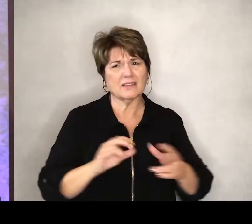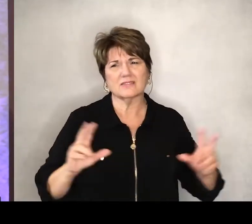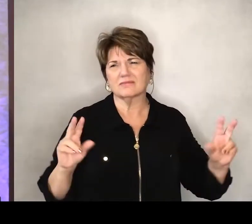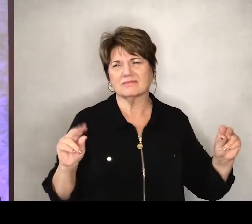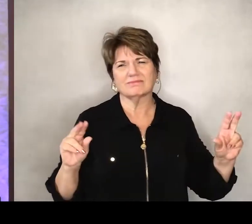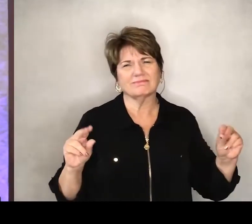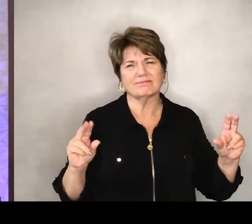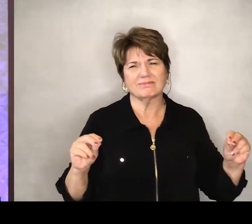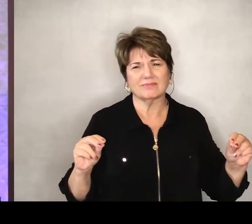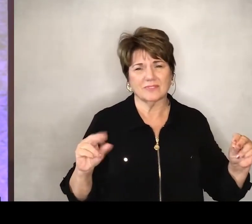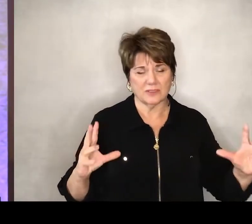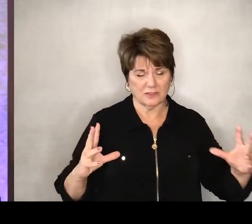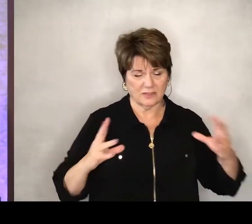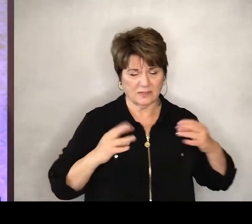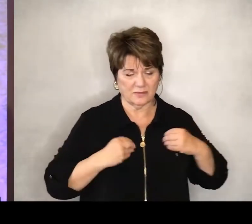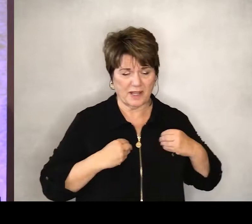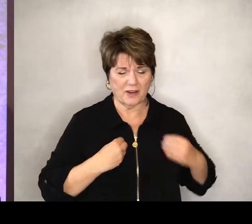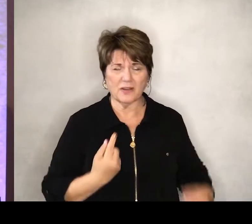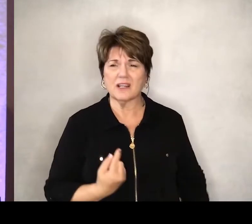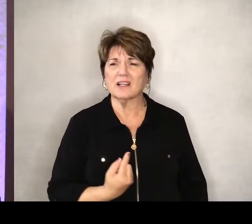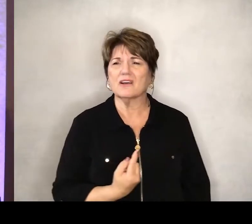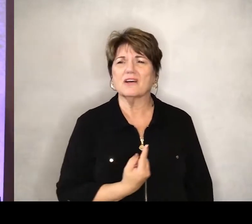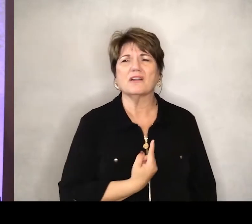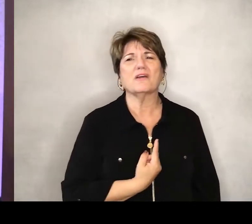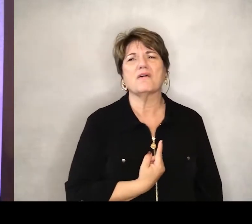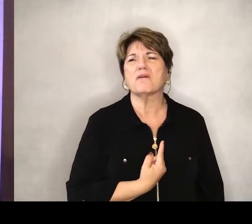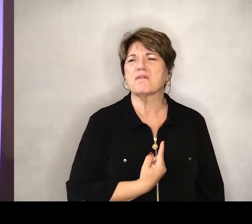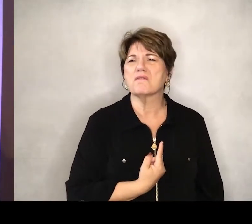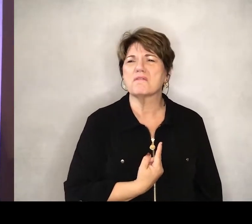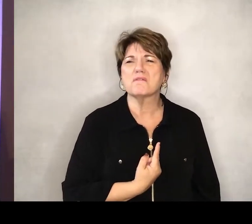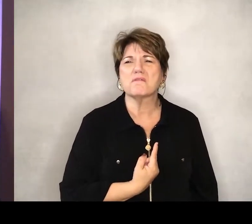created to bear it